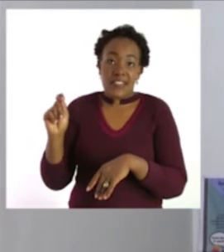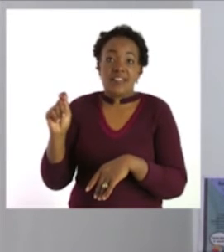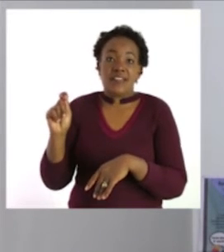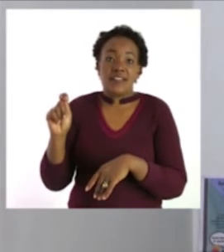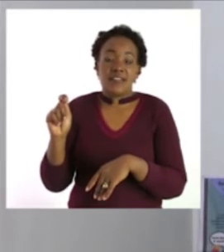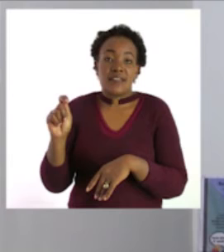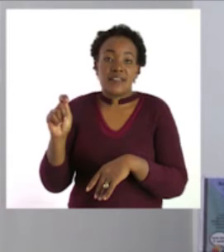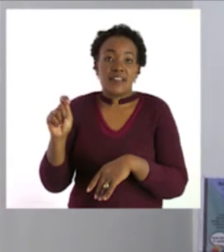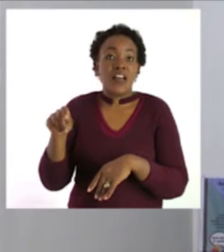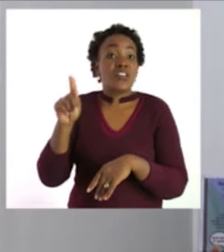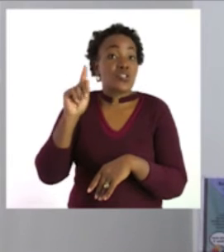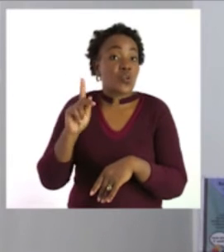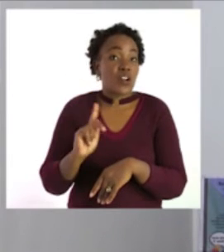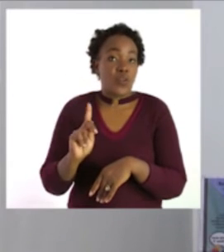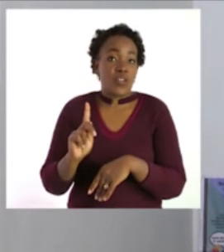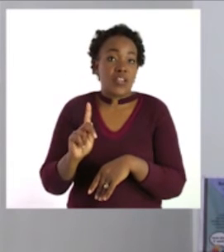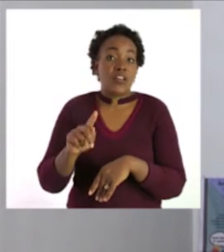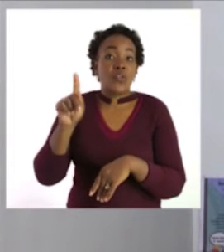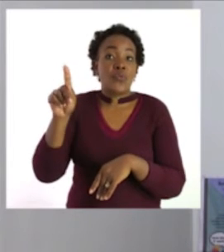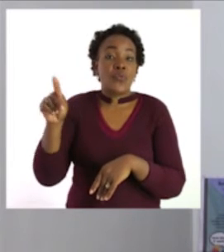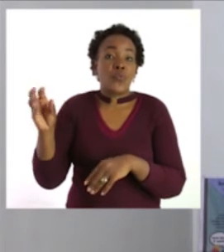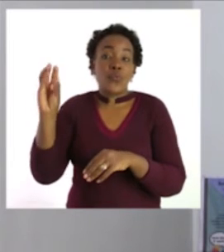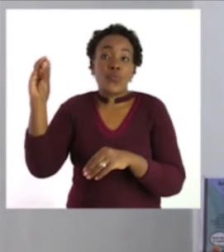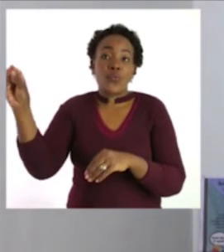pet? Yes. We put,